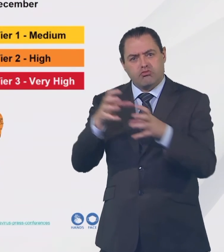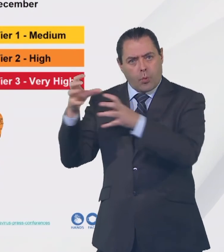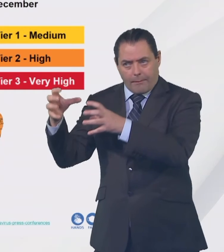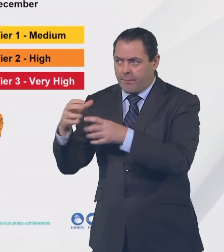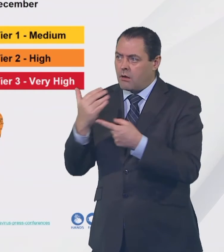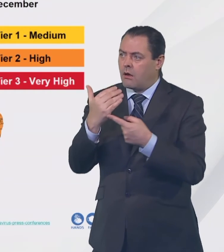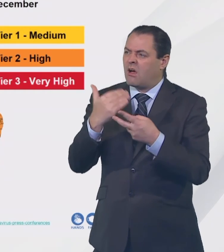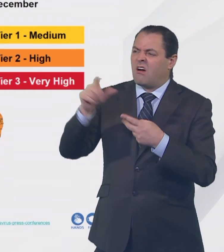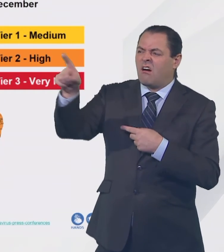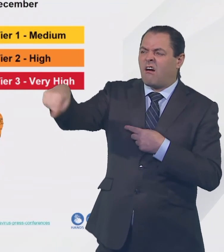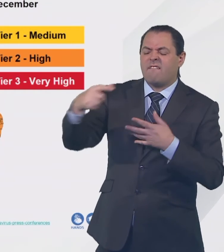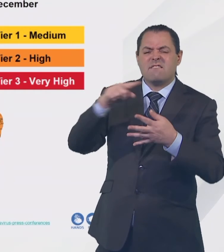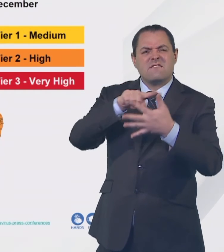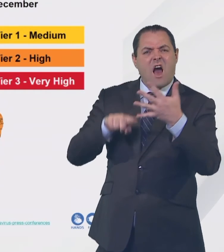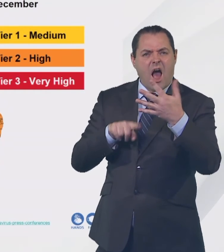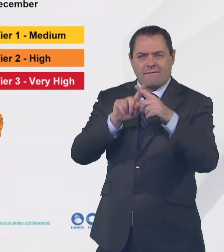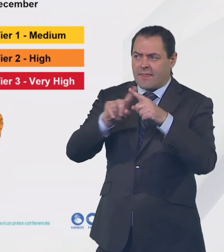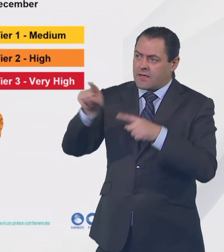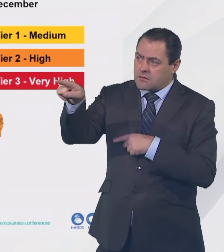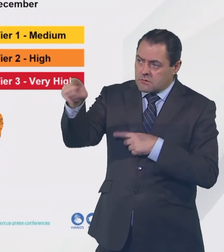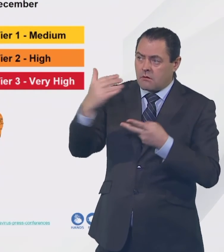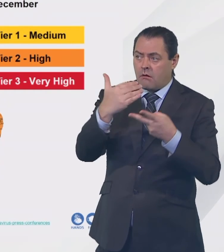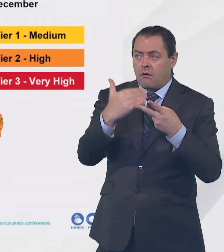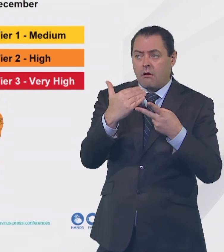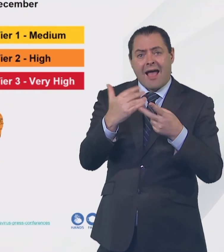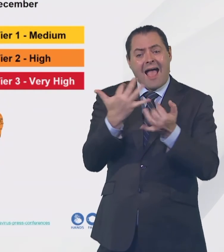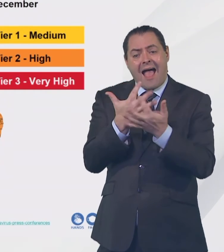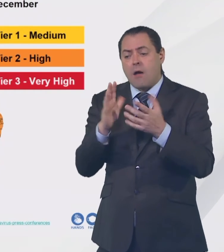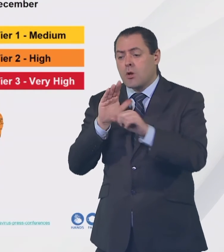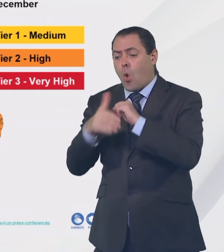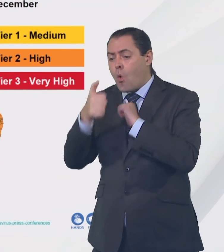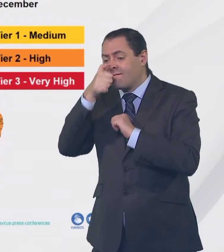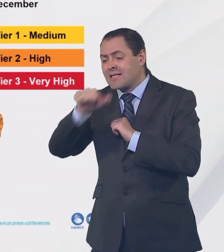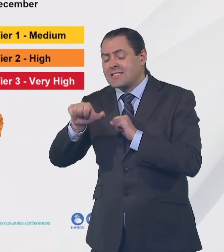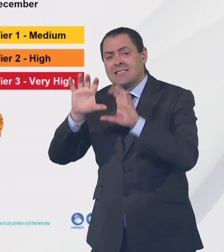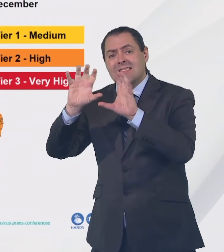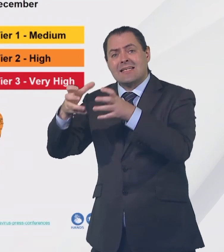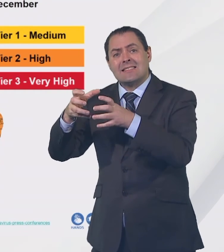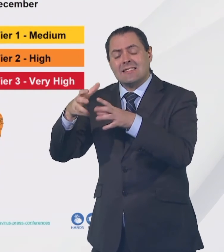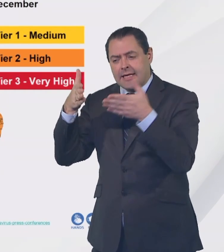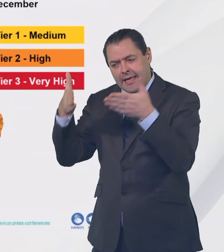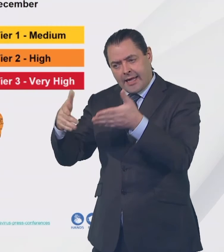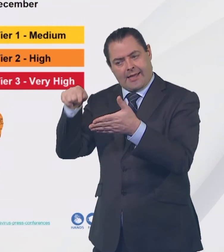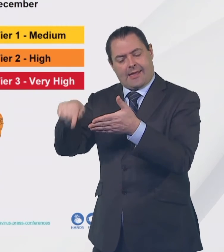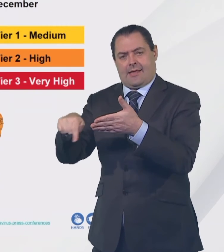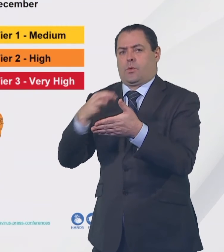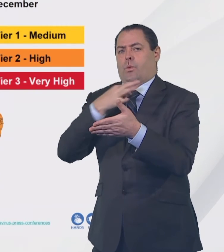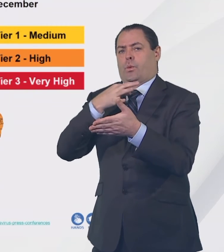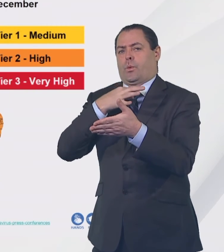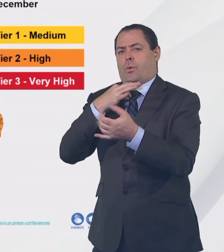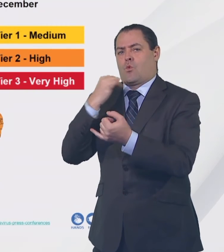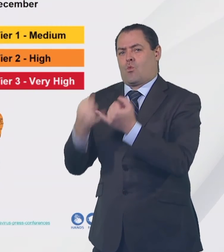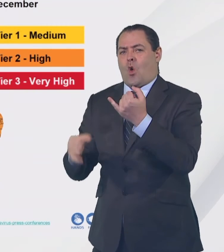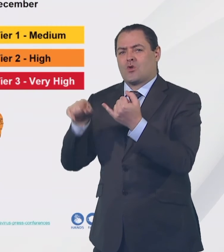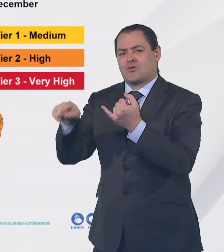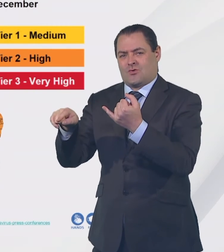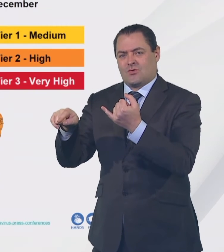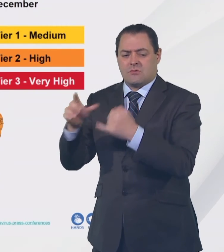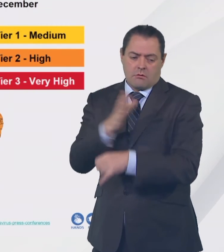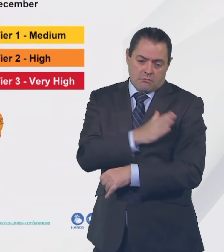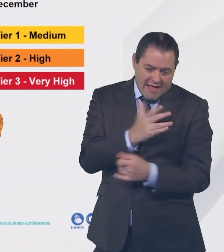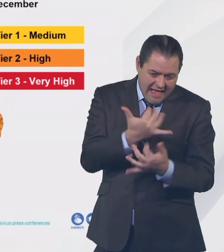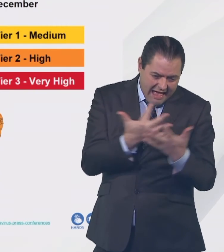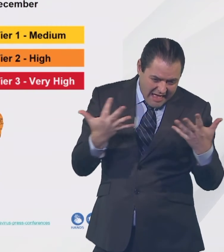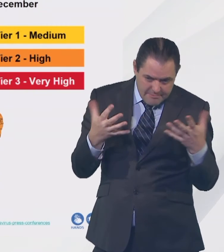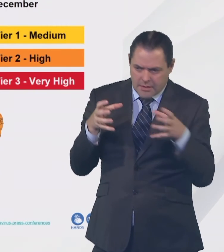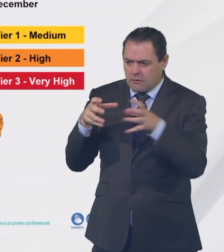the second look at the rates in people over 60, because those are the group who are most likely to translate